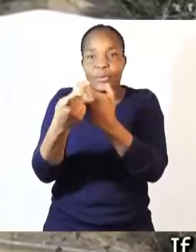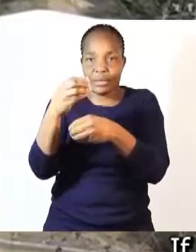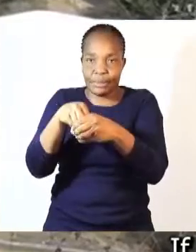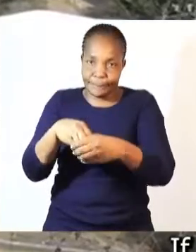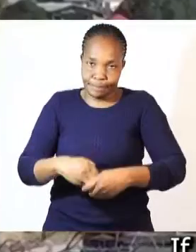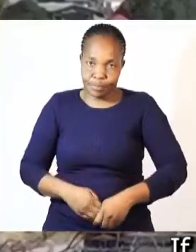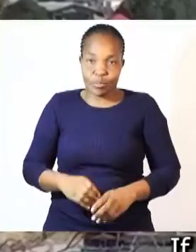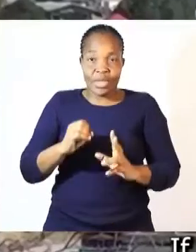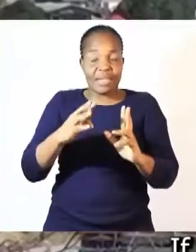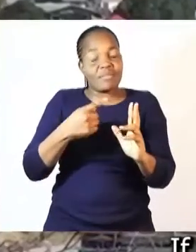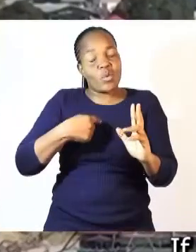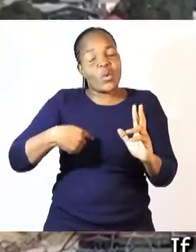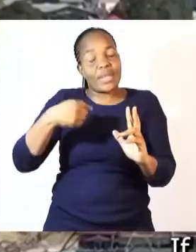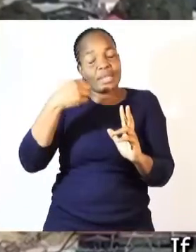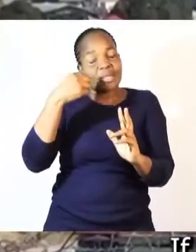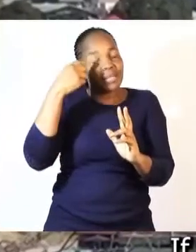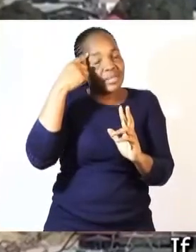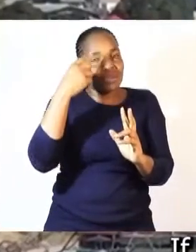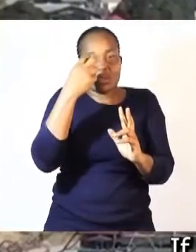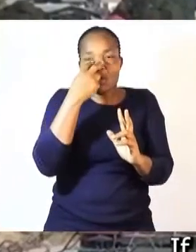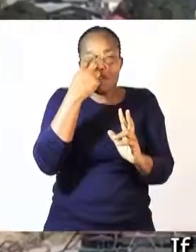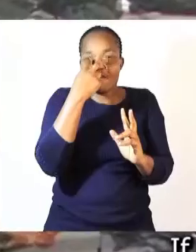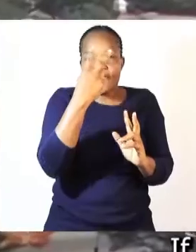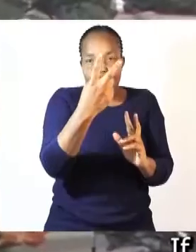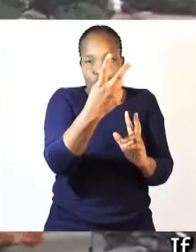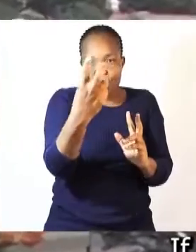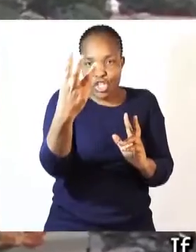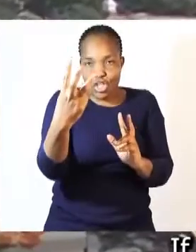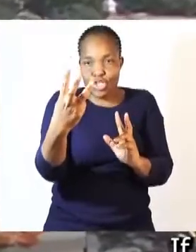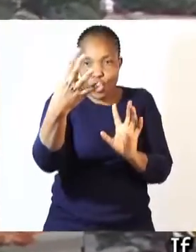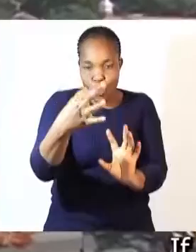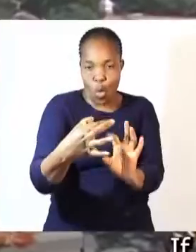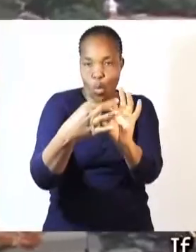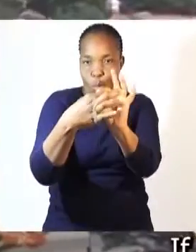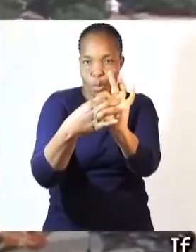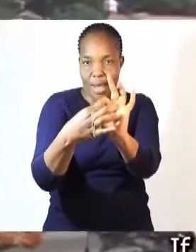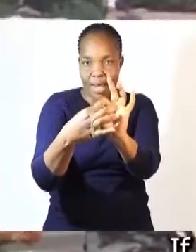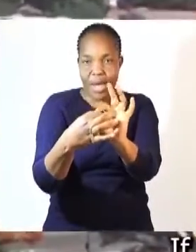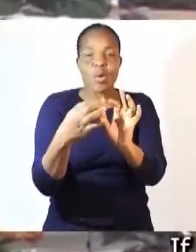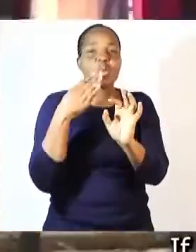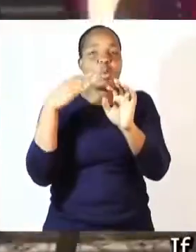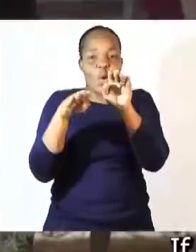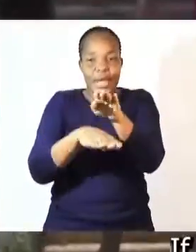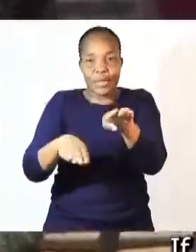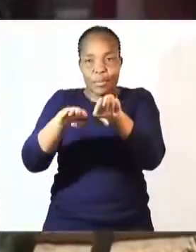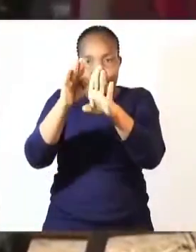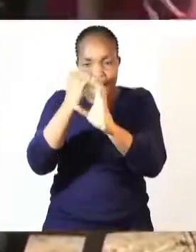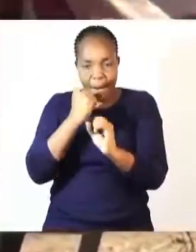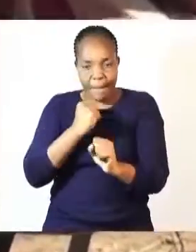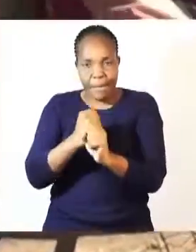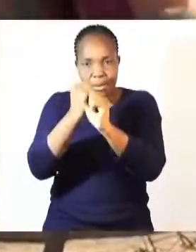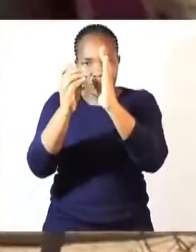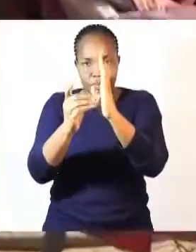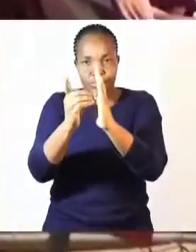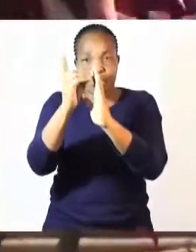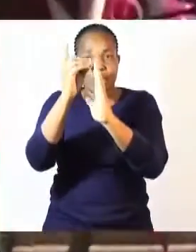If we imagine forward to the year 2030 and the successful implementation of the SDGs, our world should